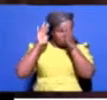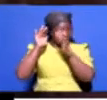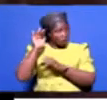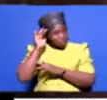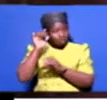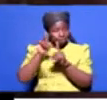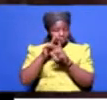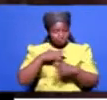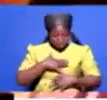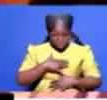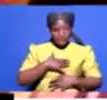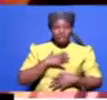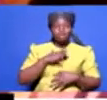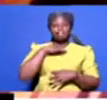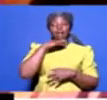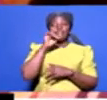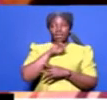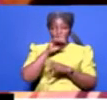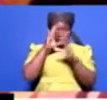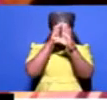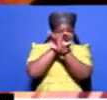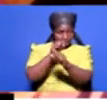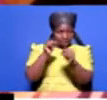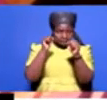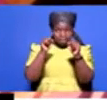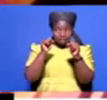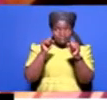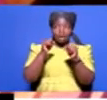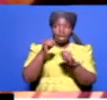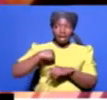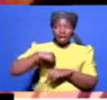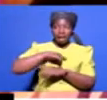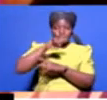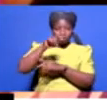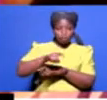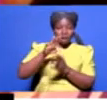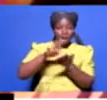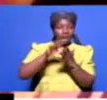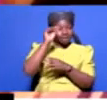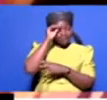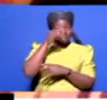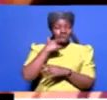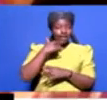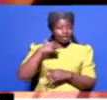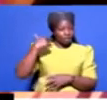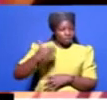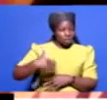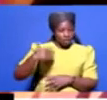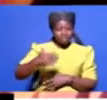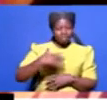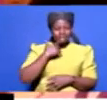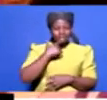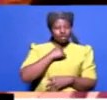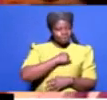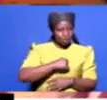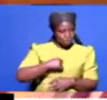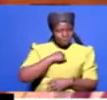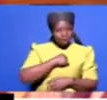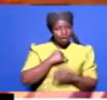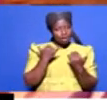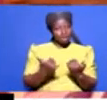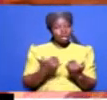president, and the bishop did request that we should learn to say sorry more often. May I just request, please, turn